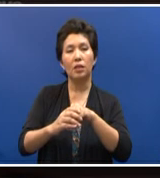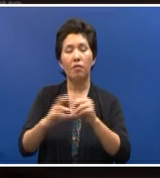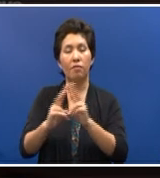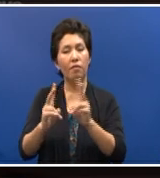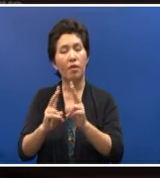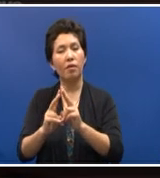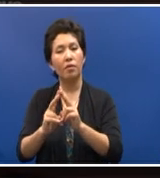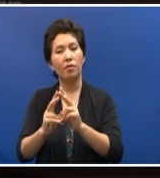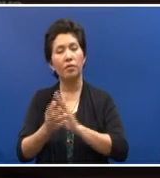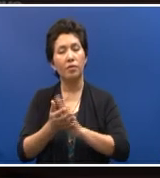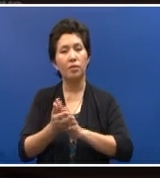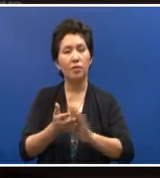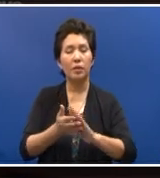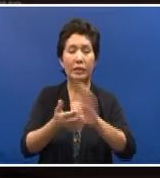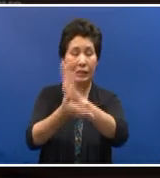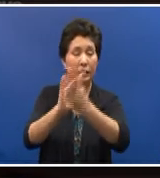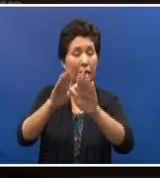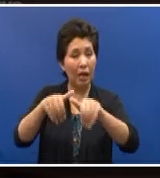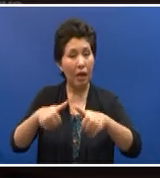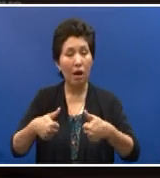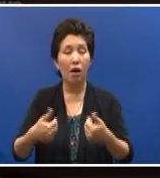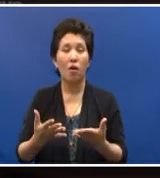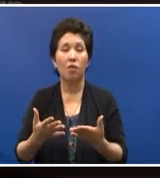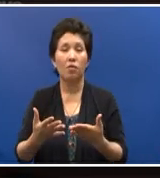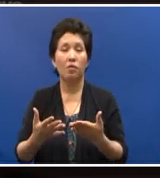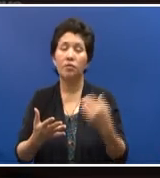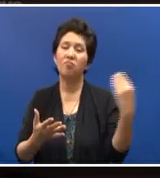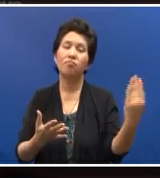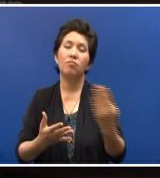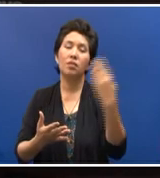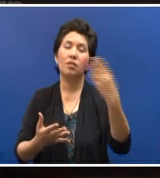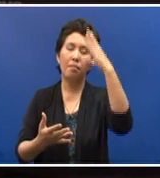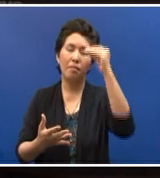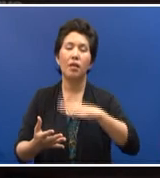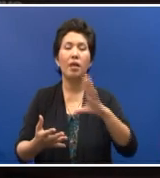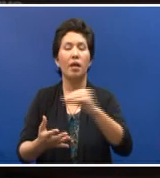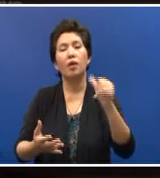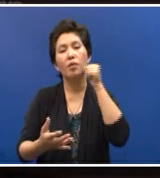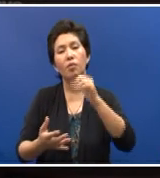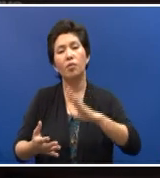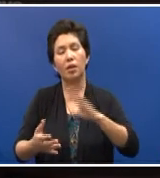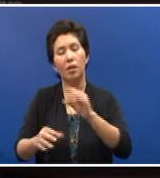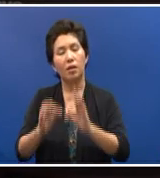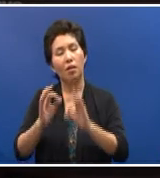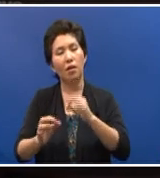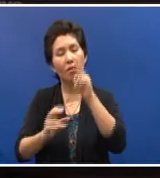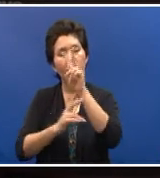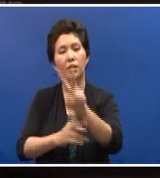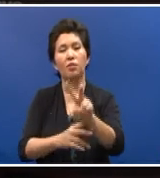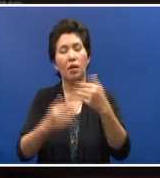and so this is how it shows generalization between men and women. Okay, their roles will be totally